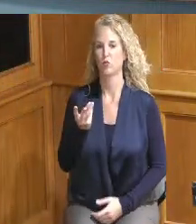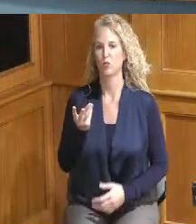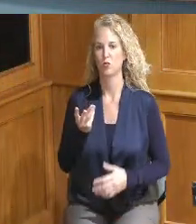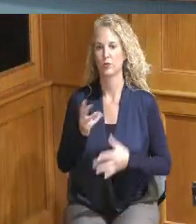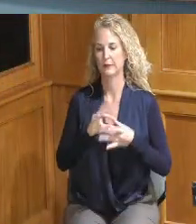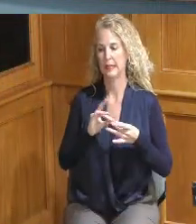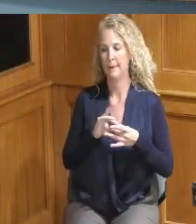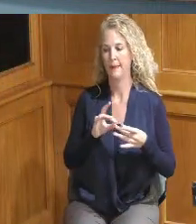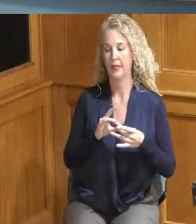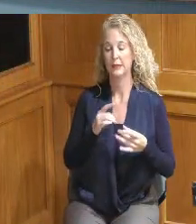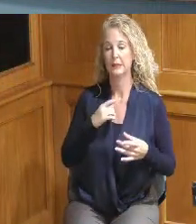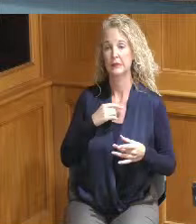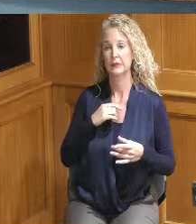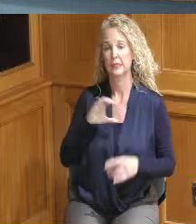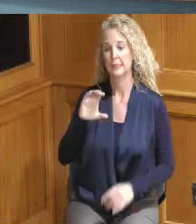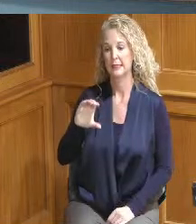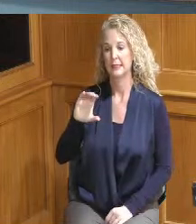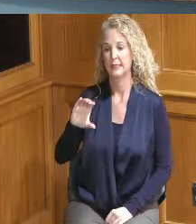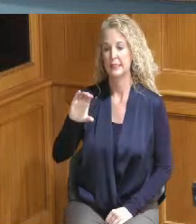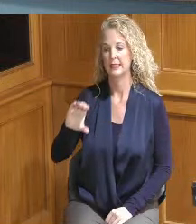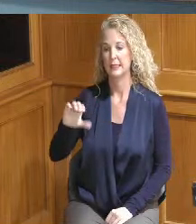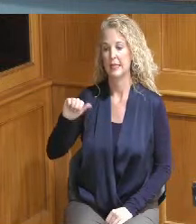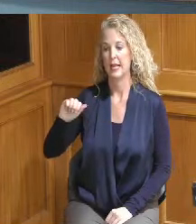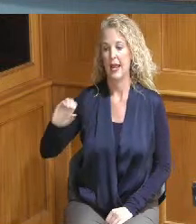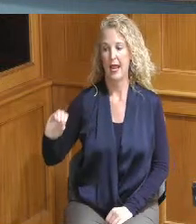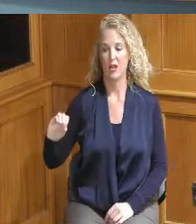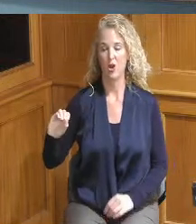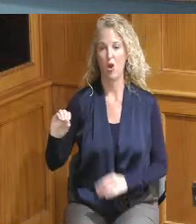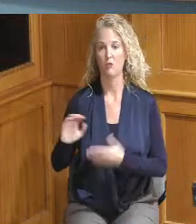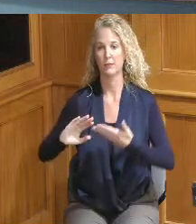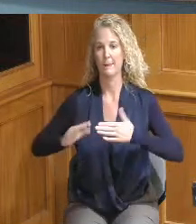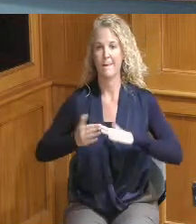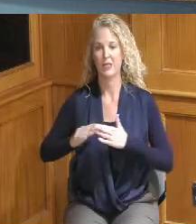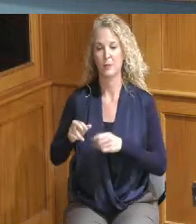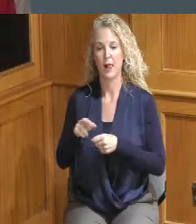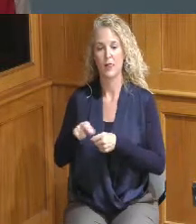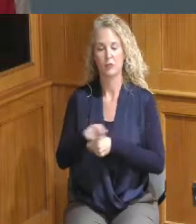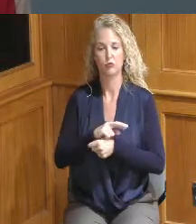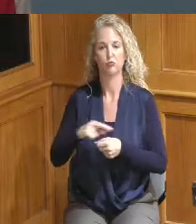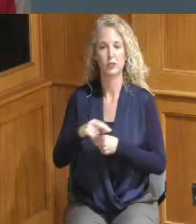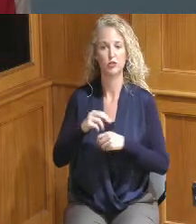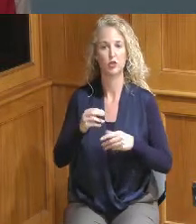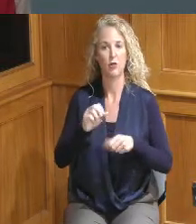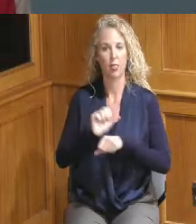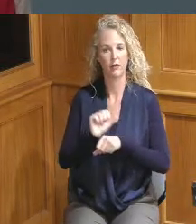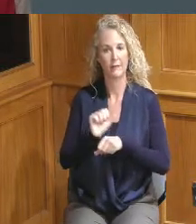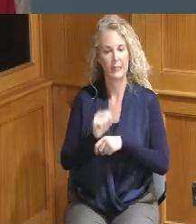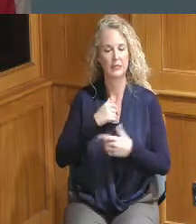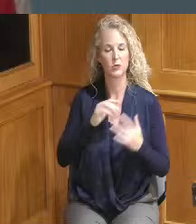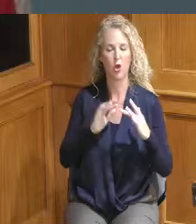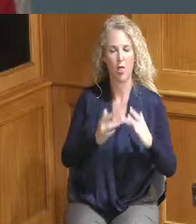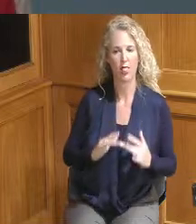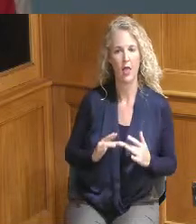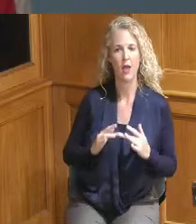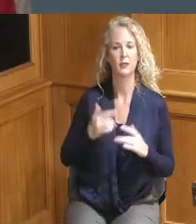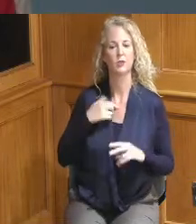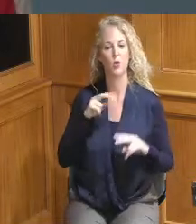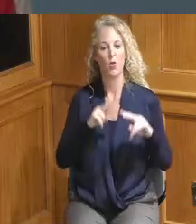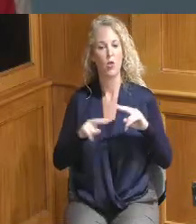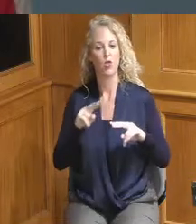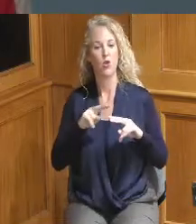I participated in the CCAO Metropolitan Regional Affairs Committee meeting. It was virtual. We're looking